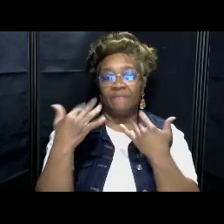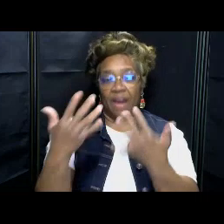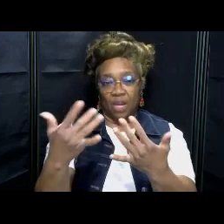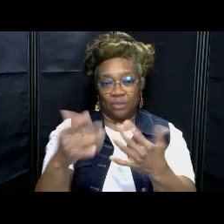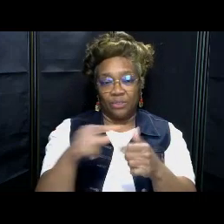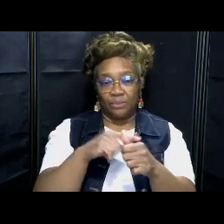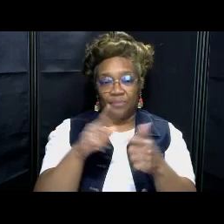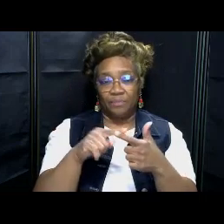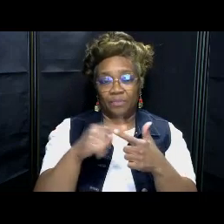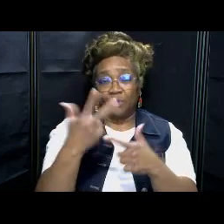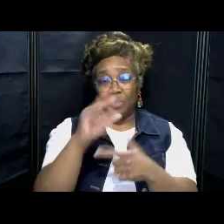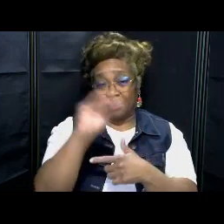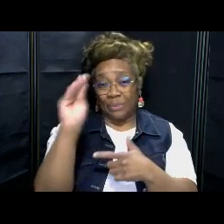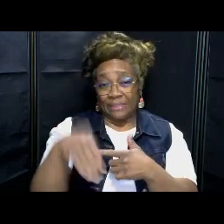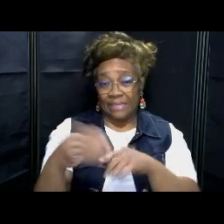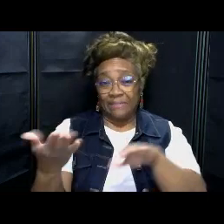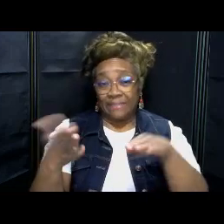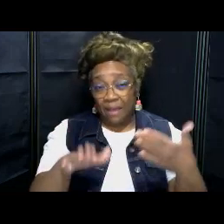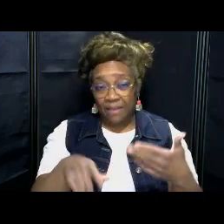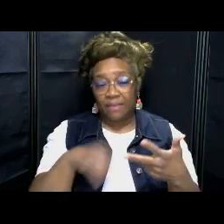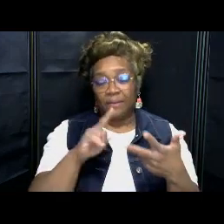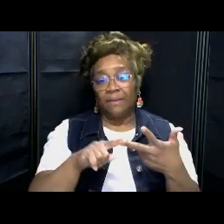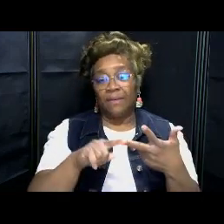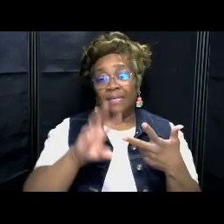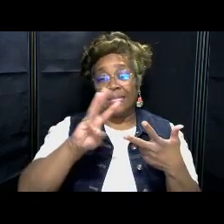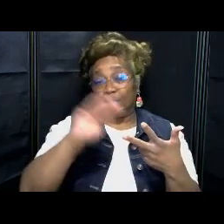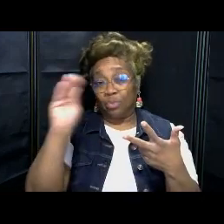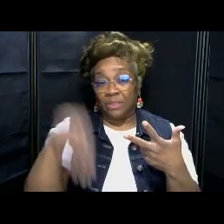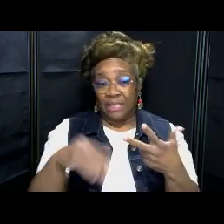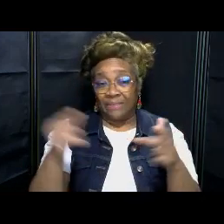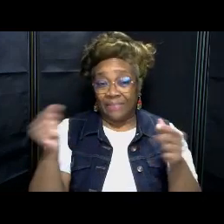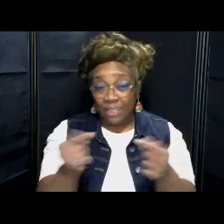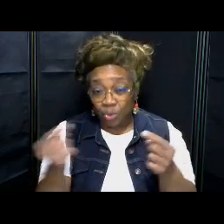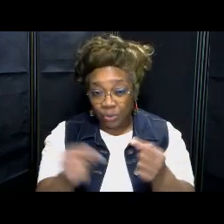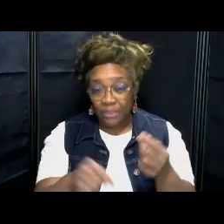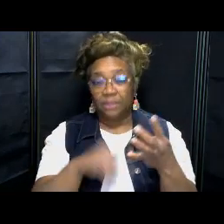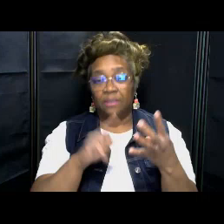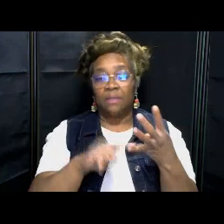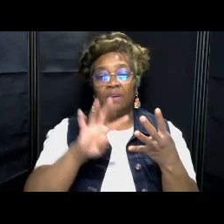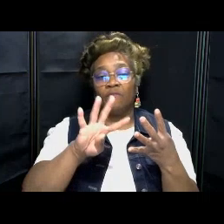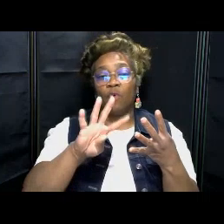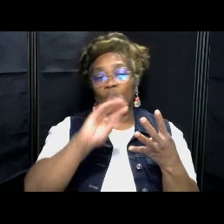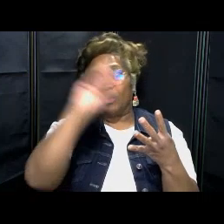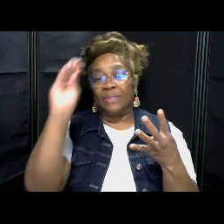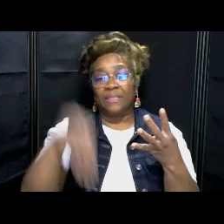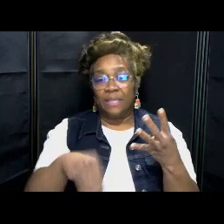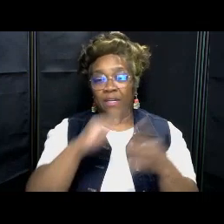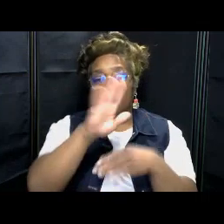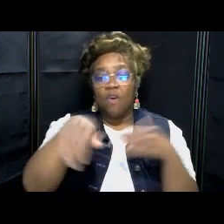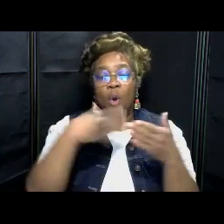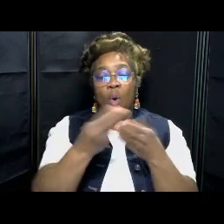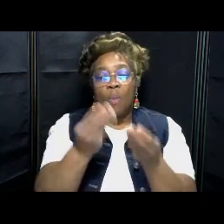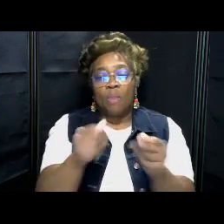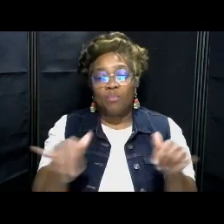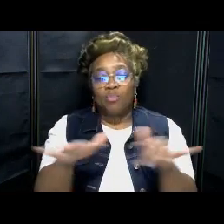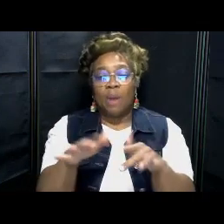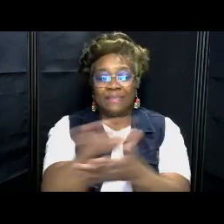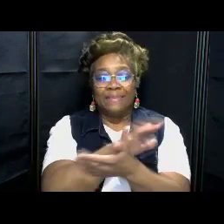3% of the deaths, 6% of the injuries, and 4% of all the property that's damaged